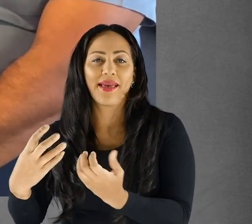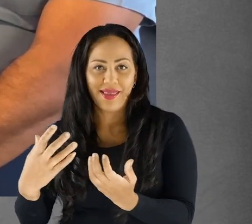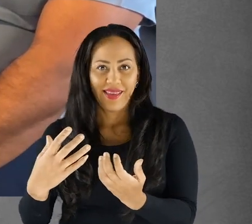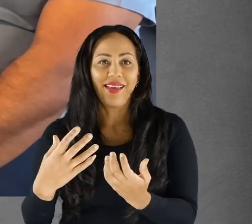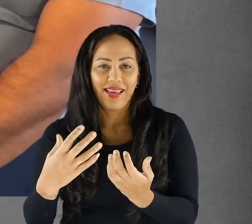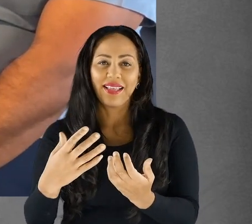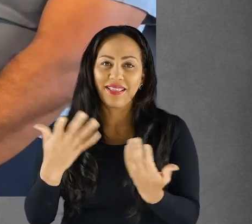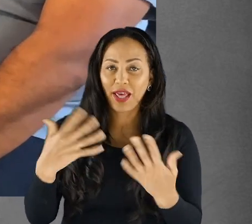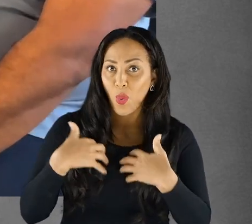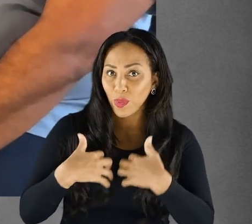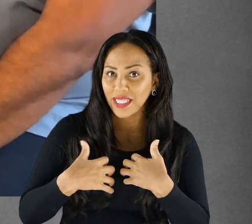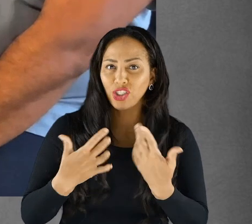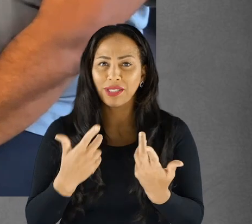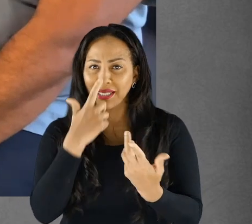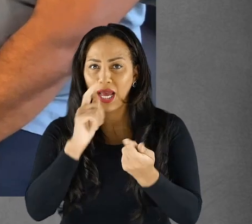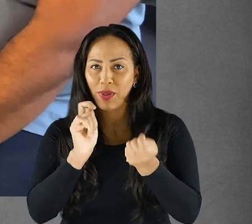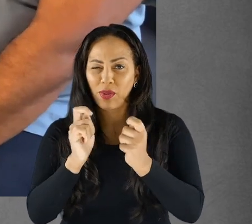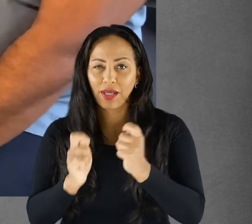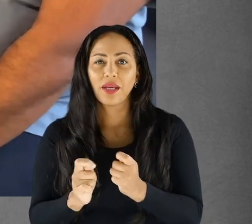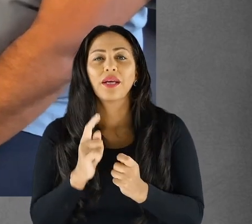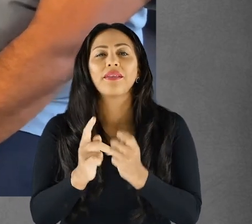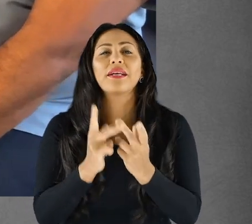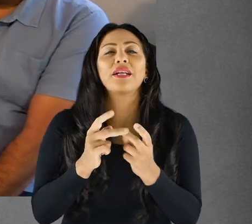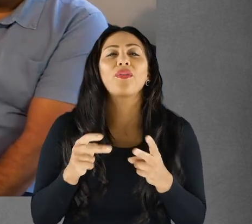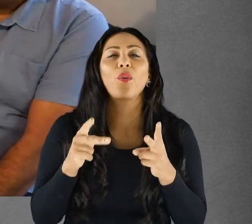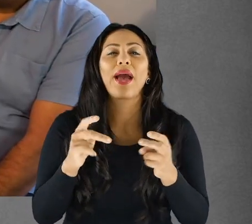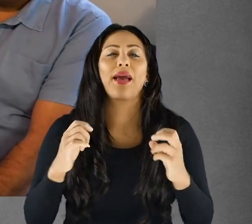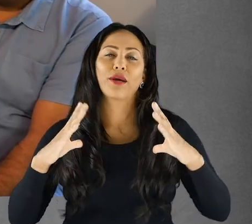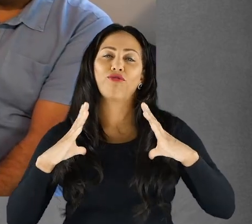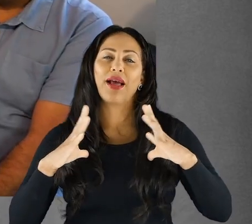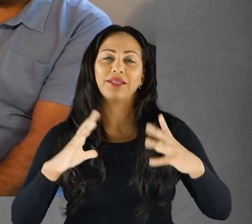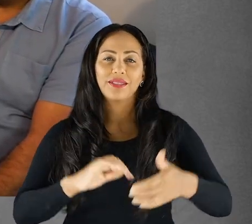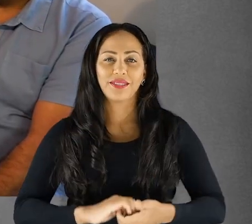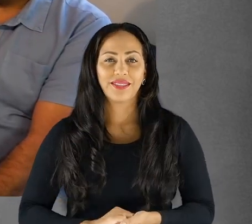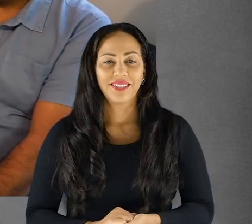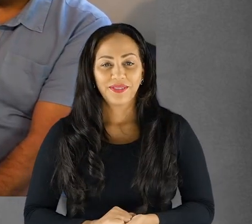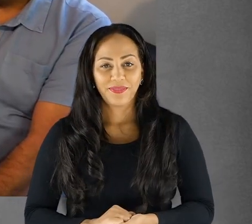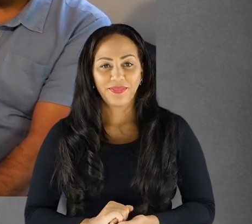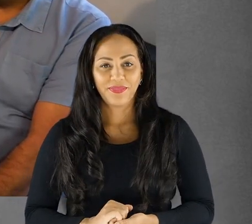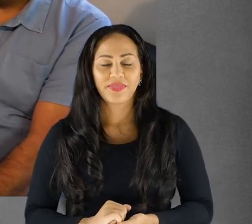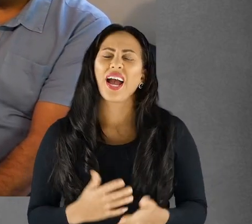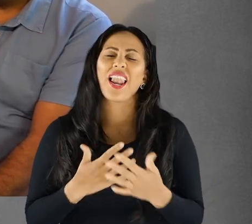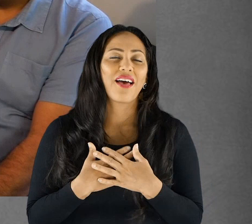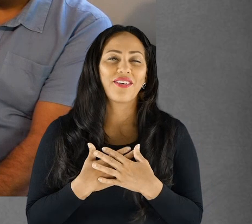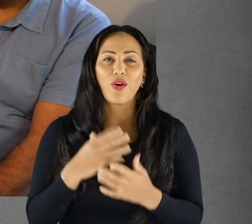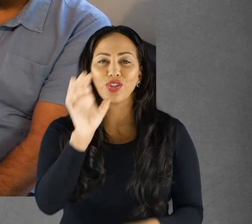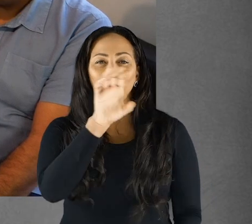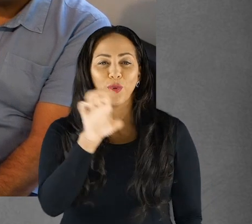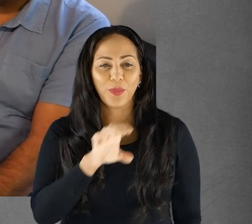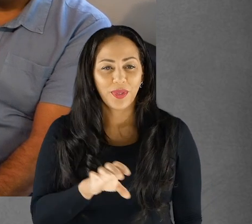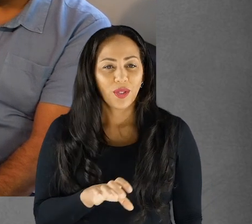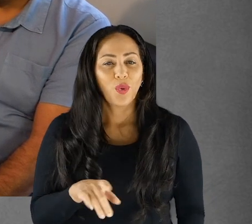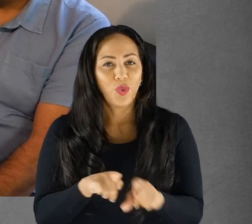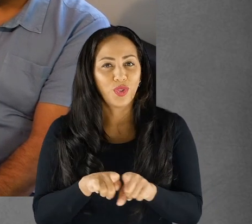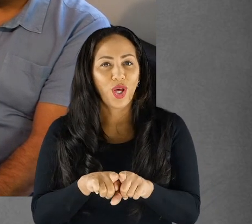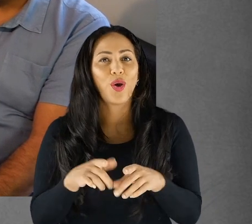so interesting, or have you thought about we could do the next one? And it's so great. So that's another resting place for me,